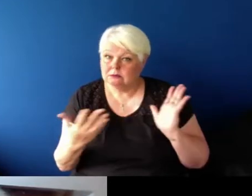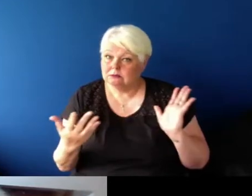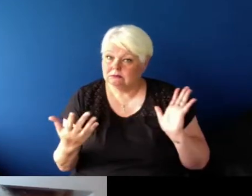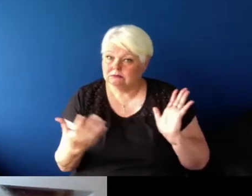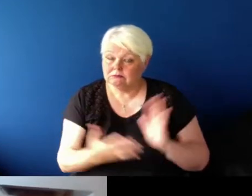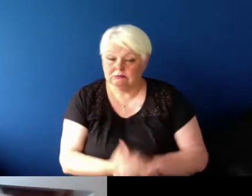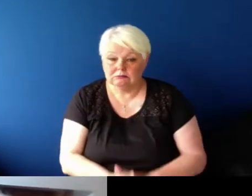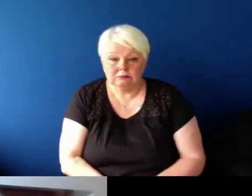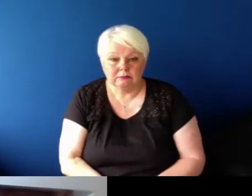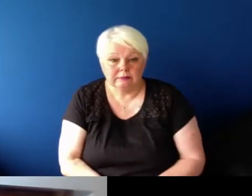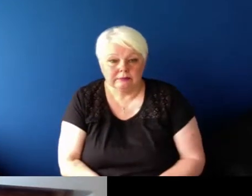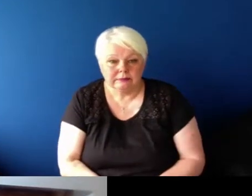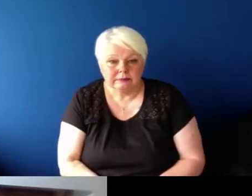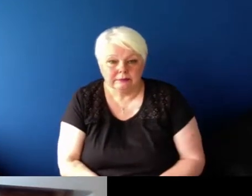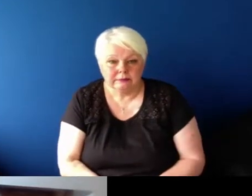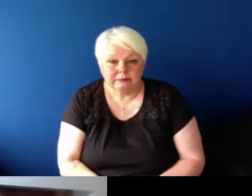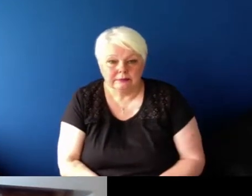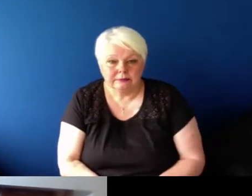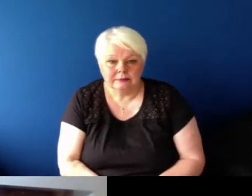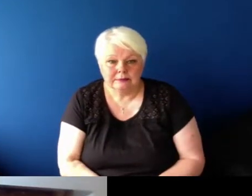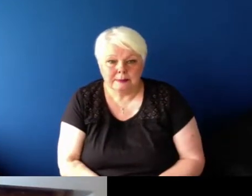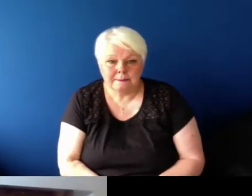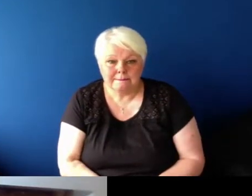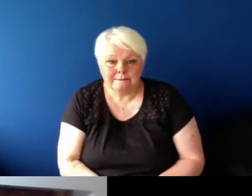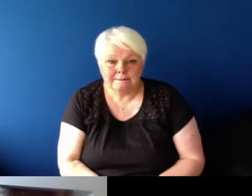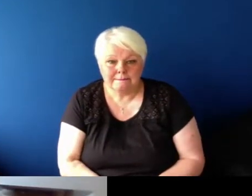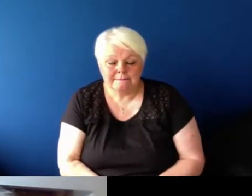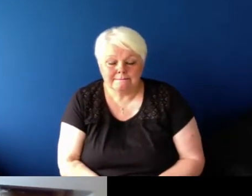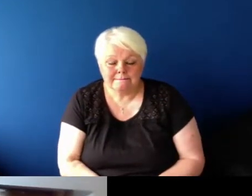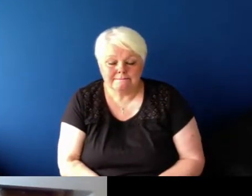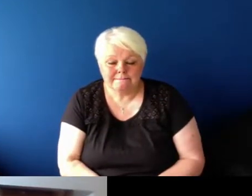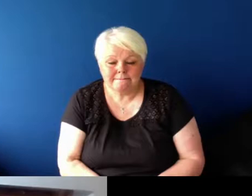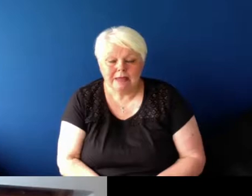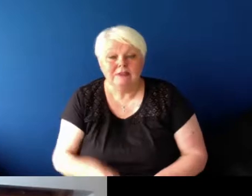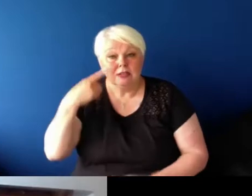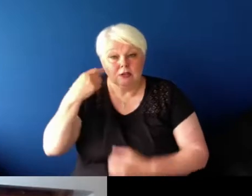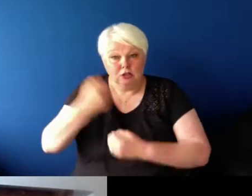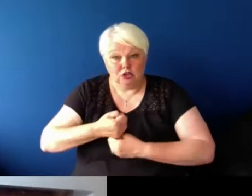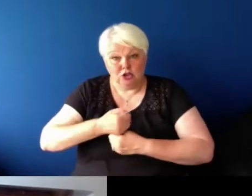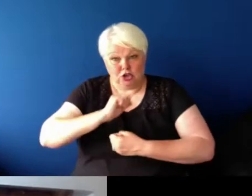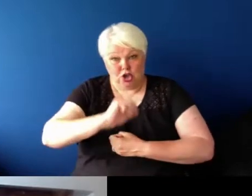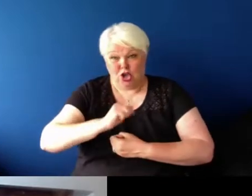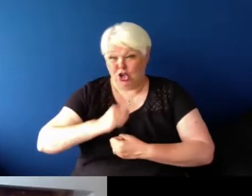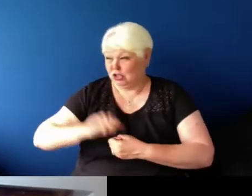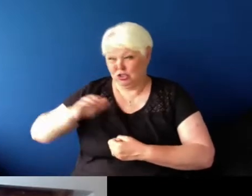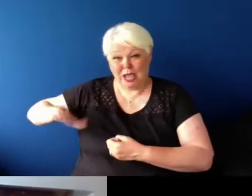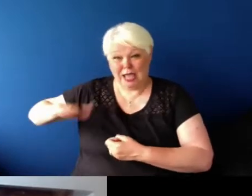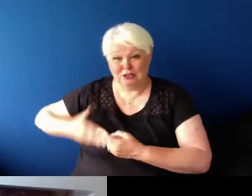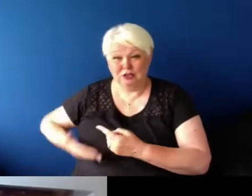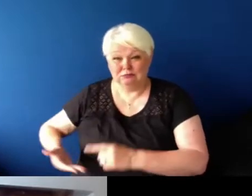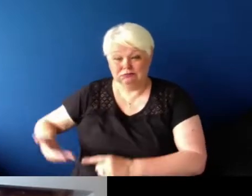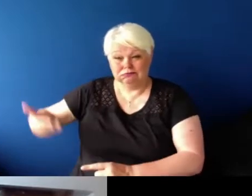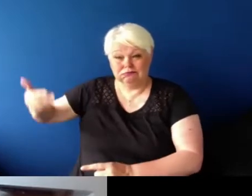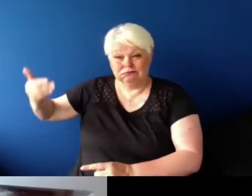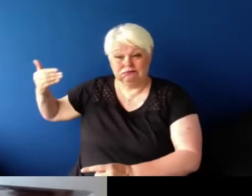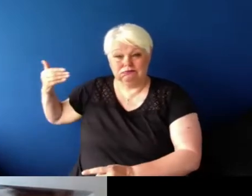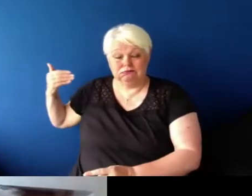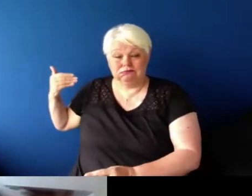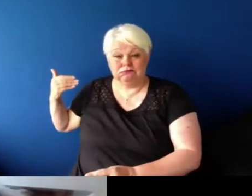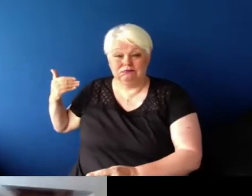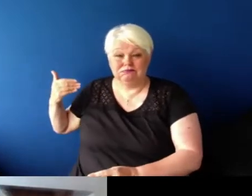Oh, that's an interesting one. I mean, if you think of the church from my childhood, it was very, you